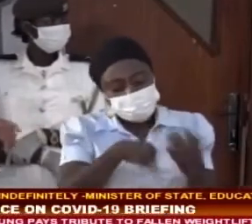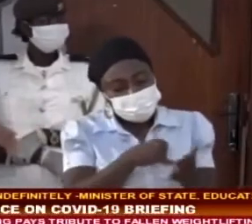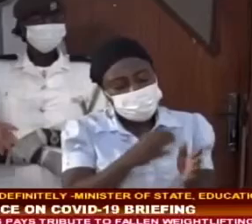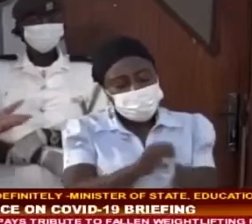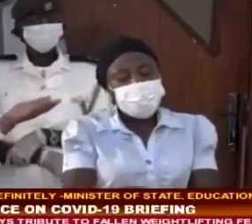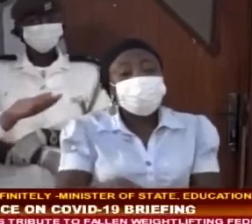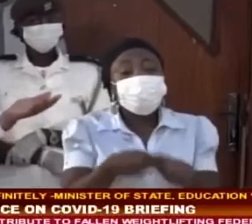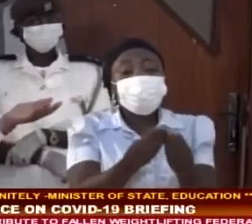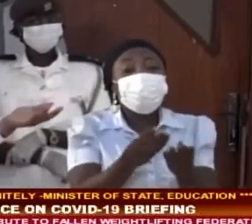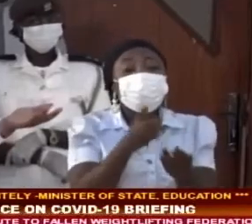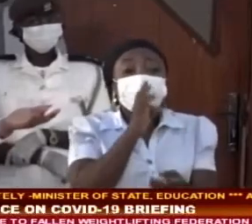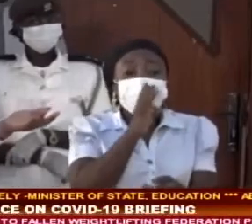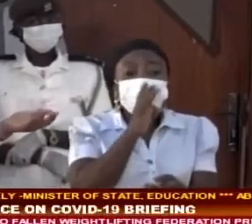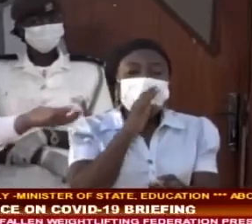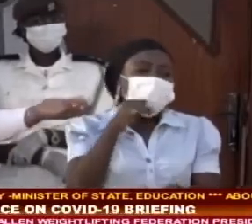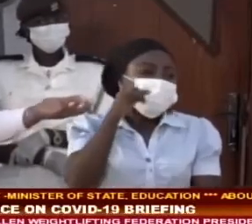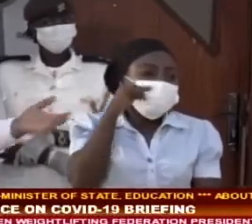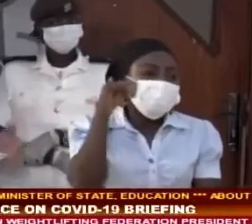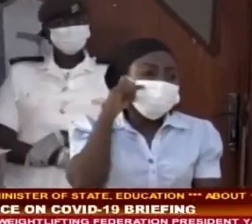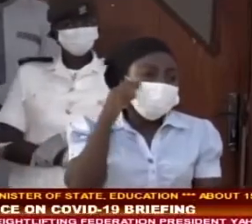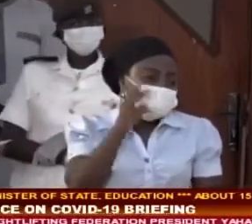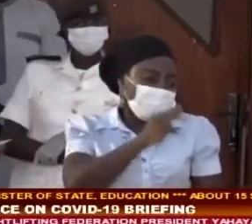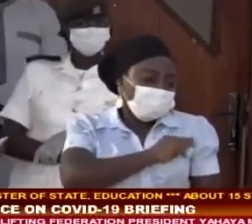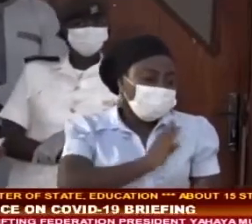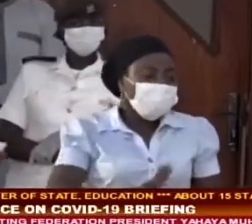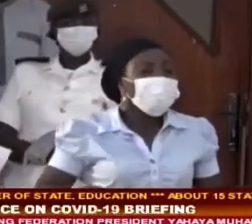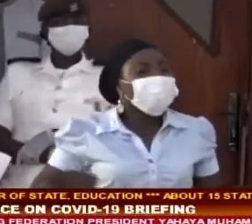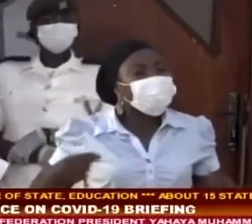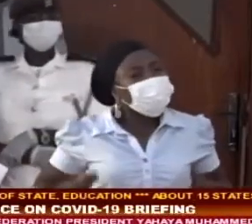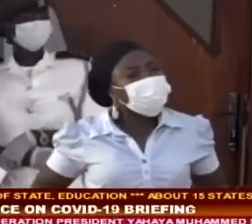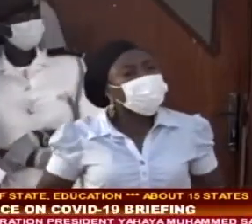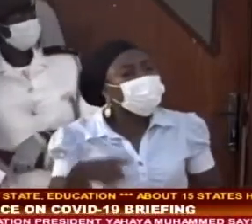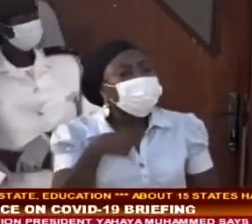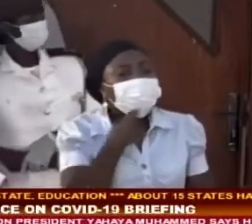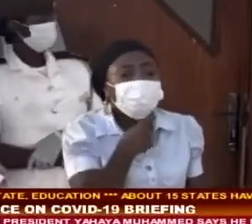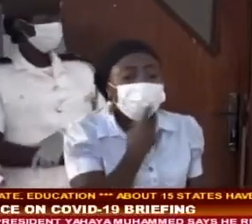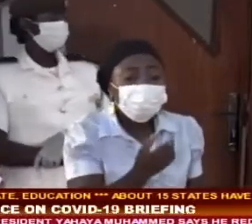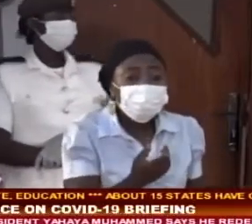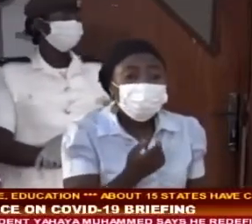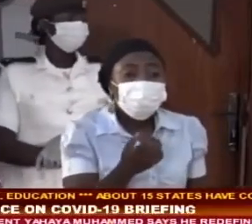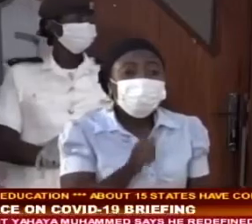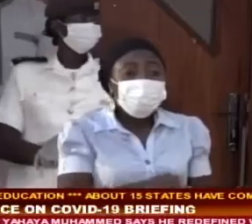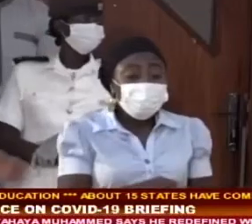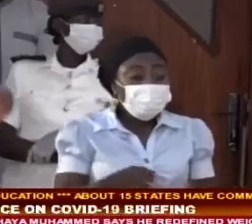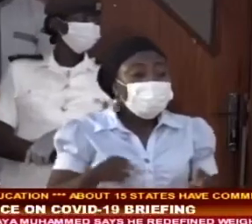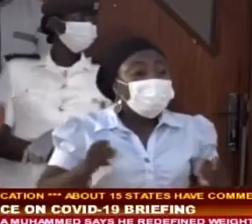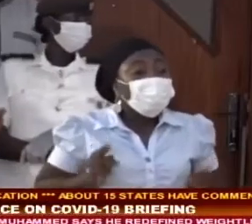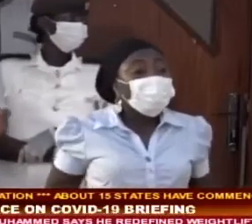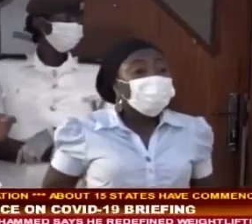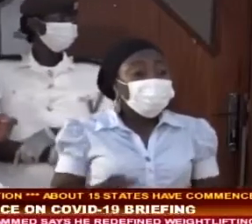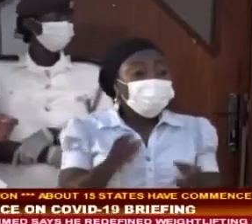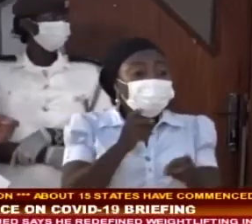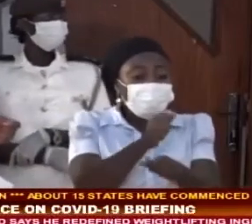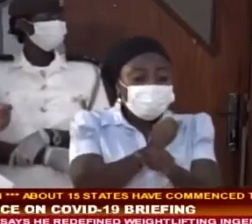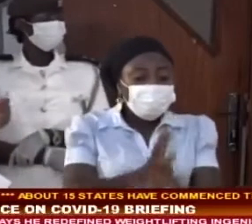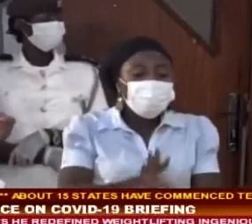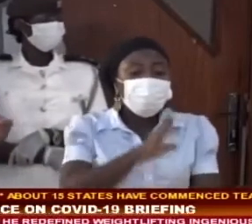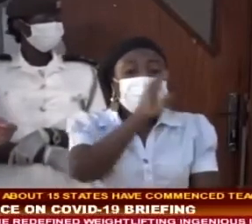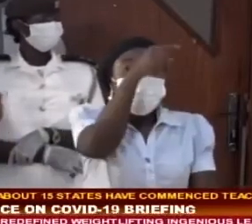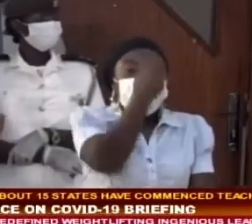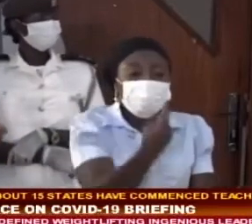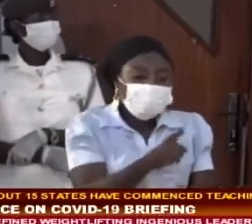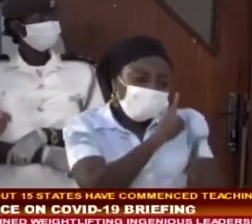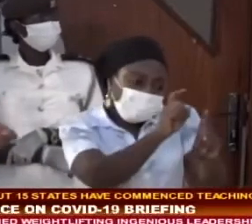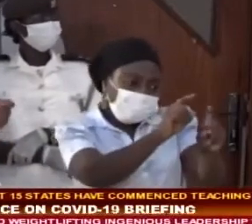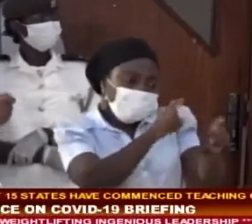Now, yesterday, the Minister of Health, this goes to the Minister of Health, he made mention that workers are only tested when